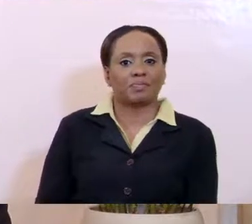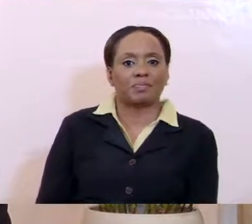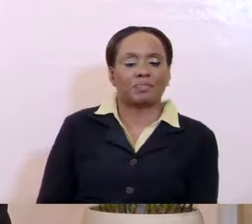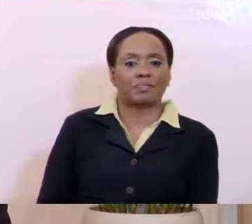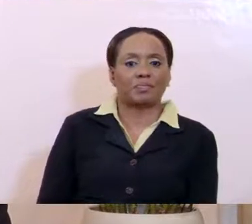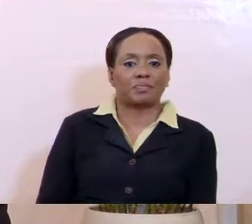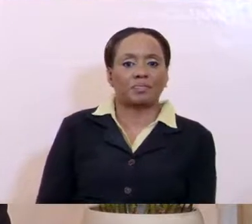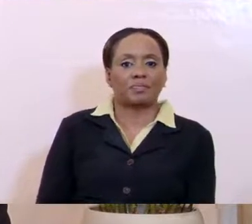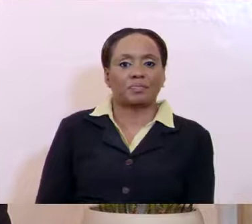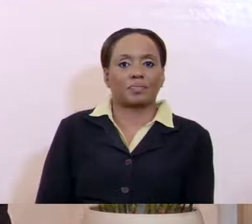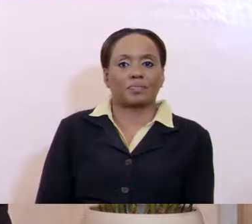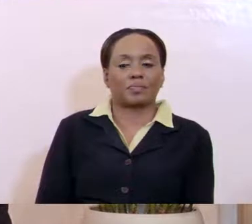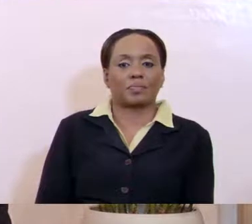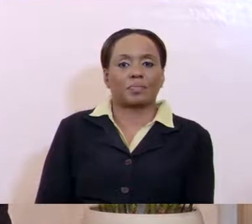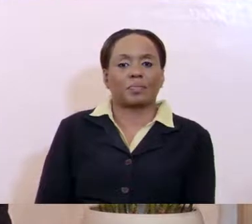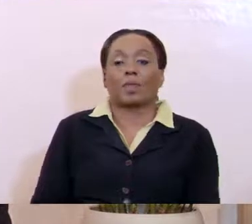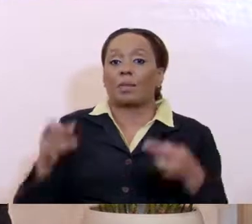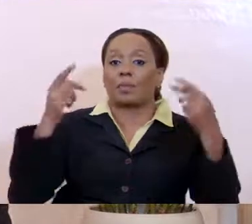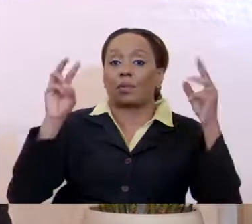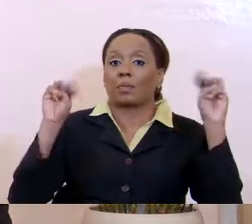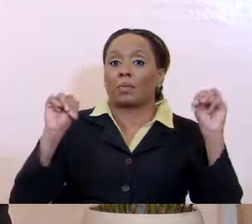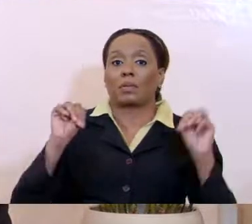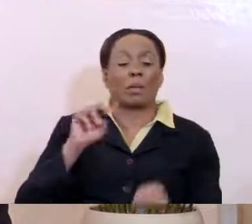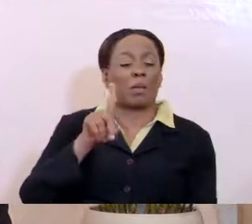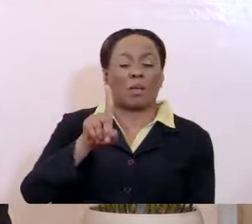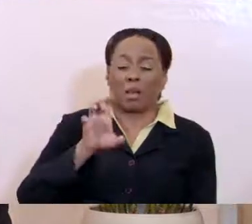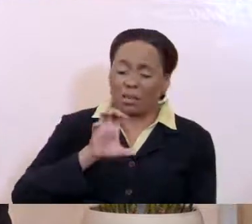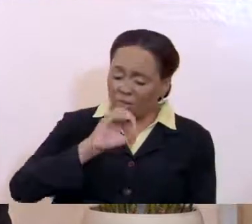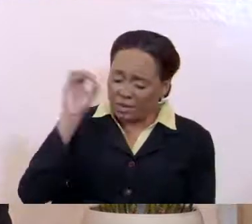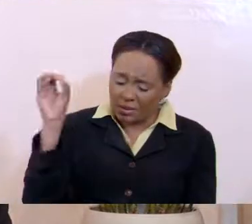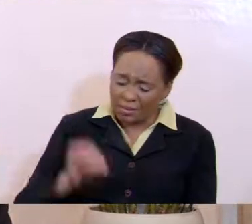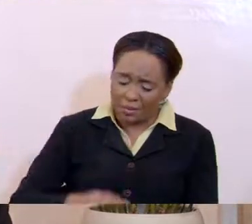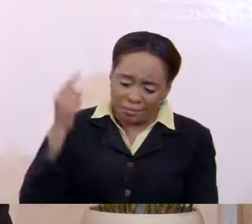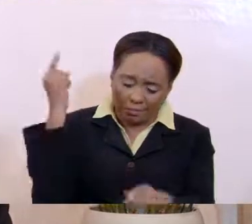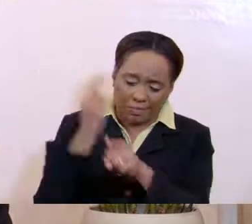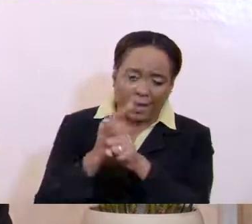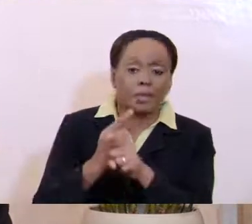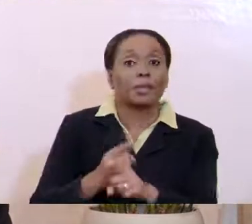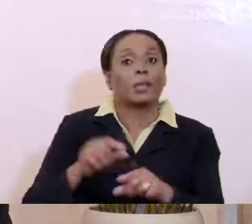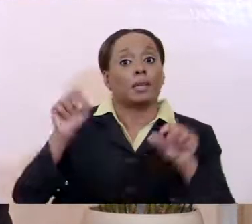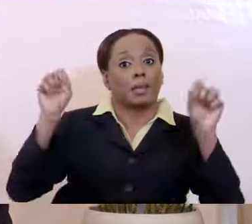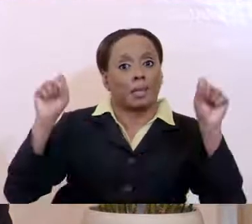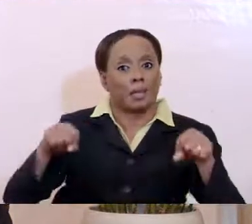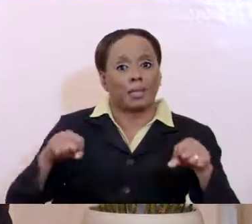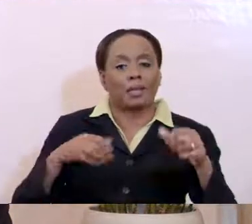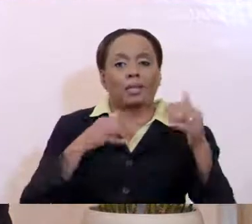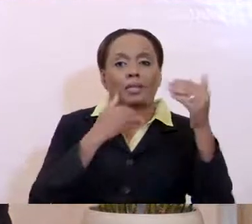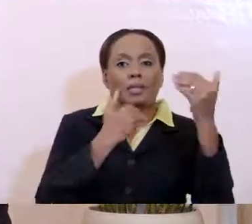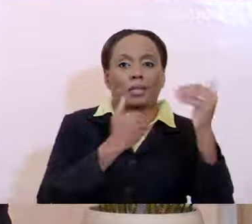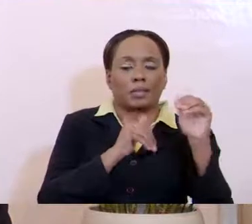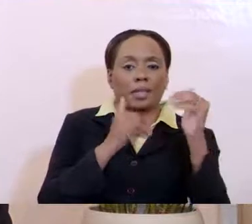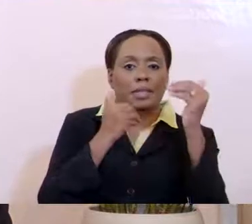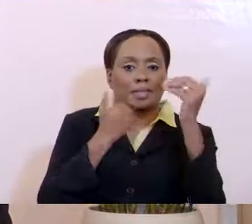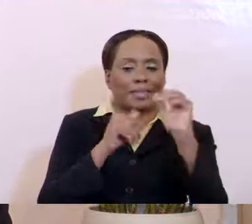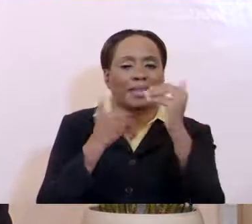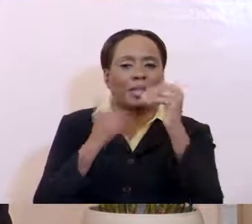the Prime Minister is 100% correct when she says that even though there is a restriction of 10 people,